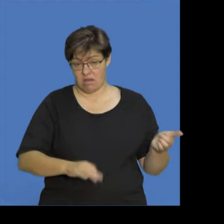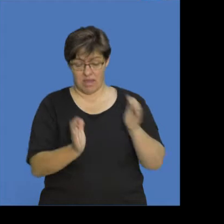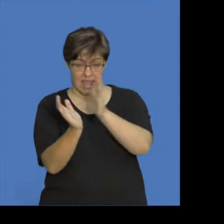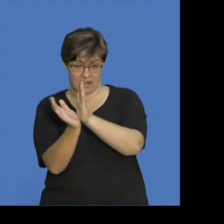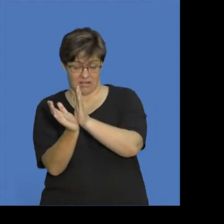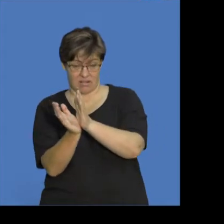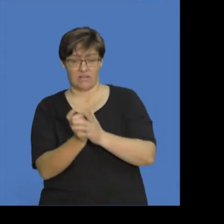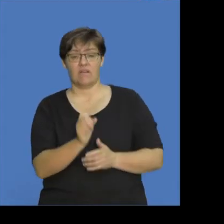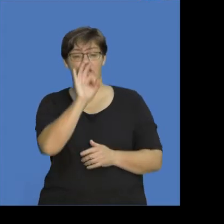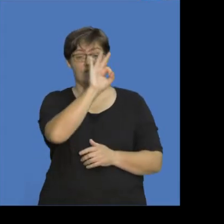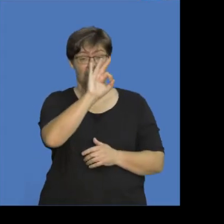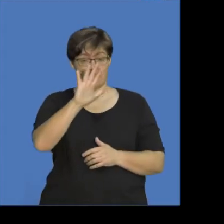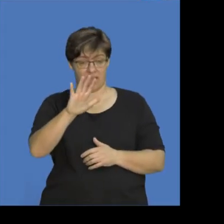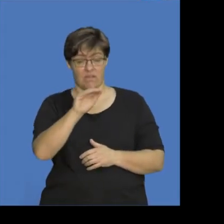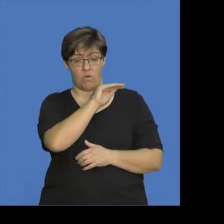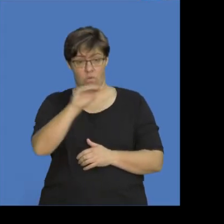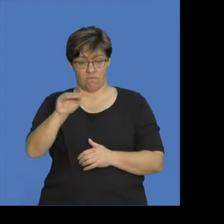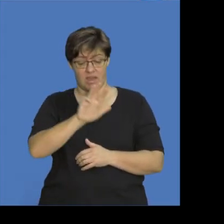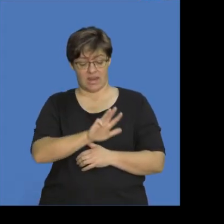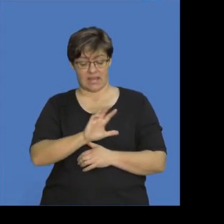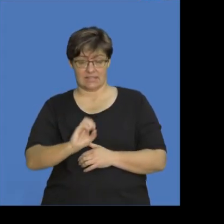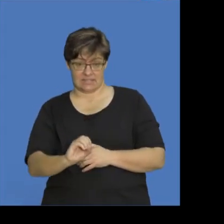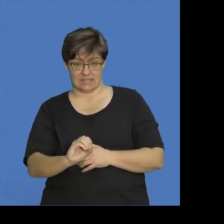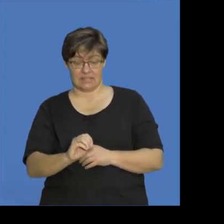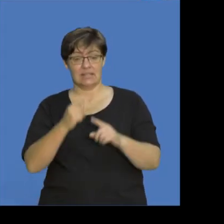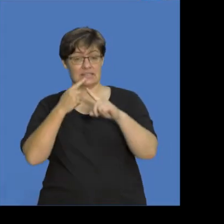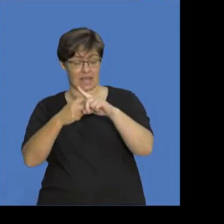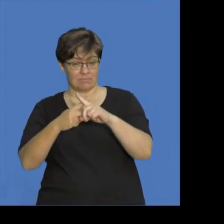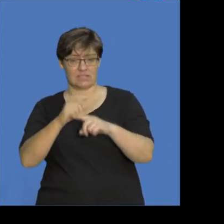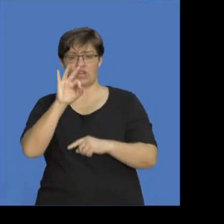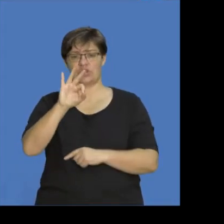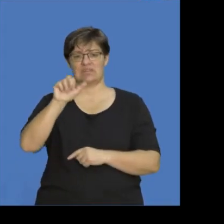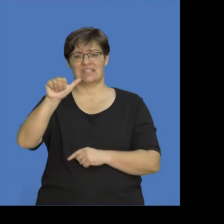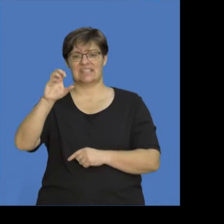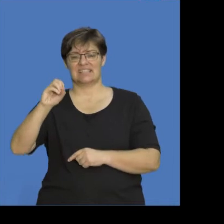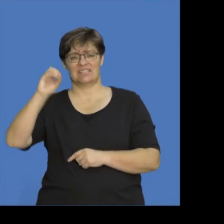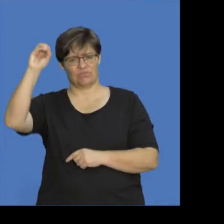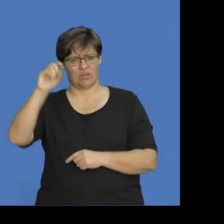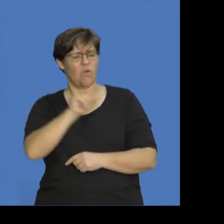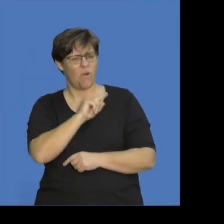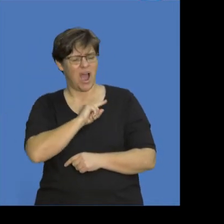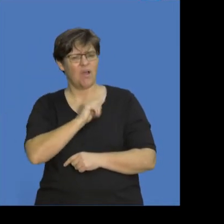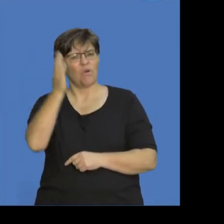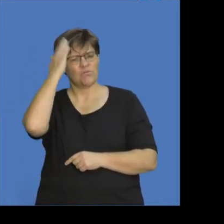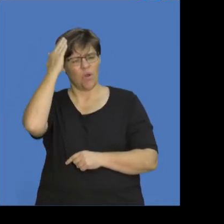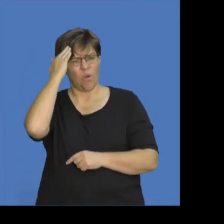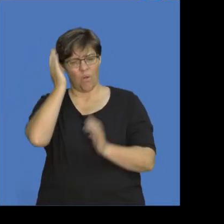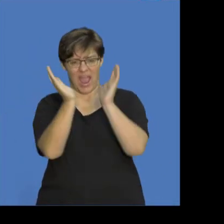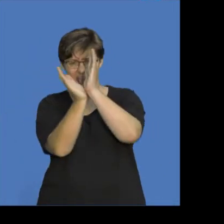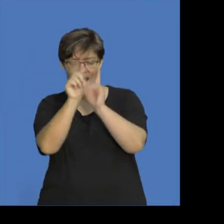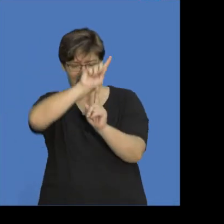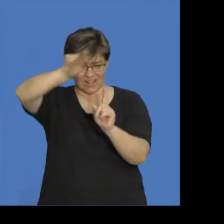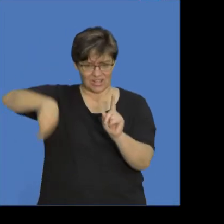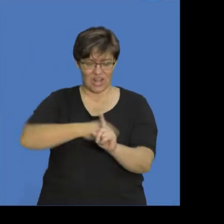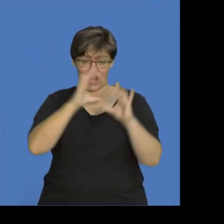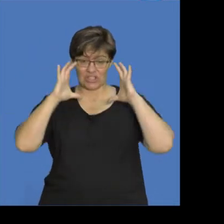guitar angle, it would be 35 over 90 times 360, because we know that the